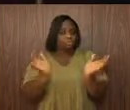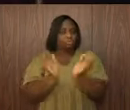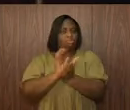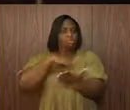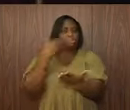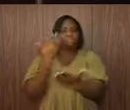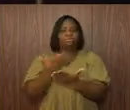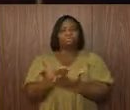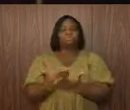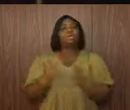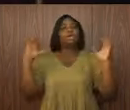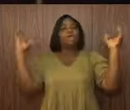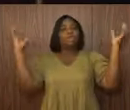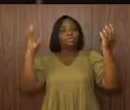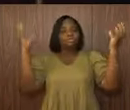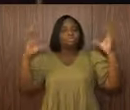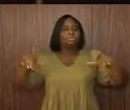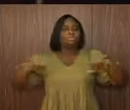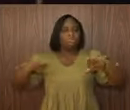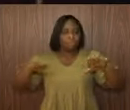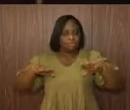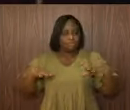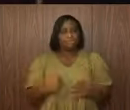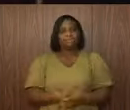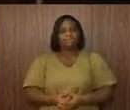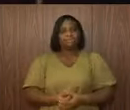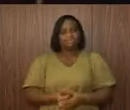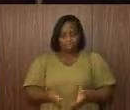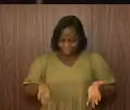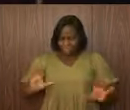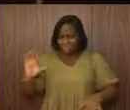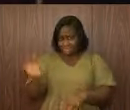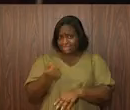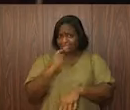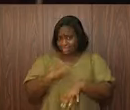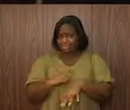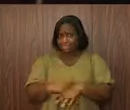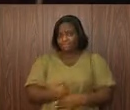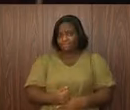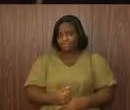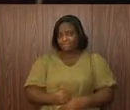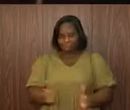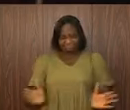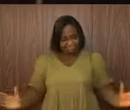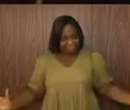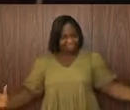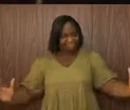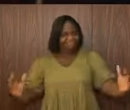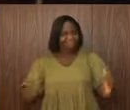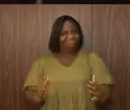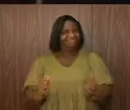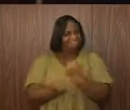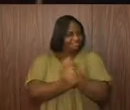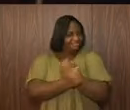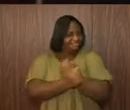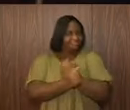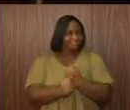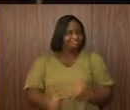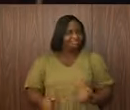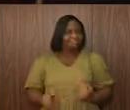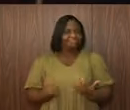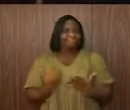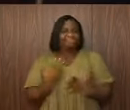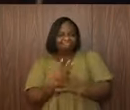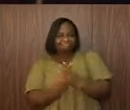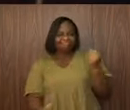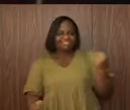Christmas holidays. Let us take the time to gather, love, listen, and